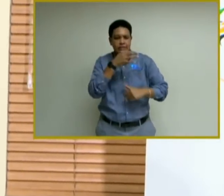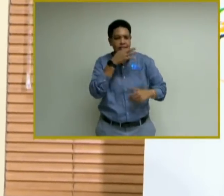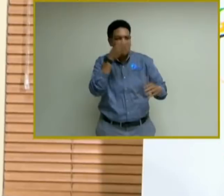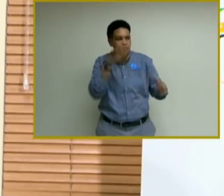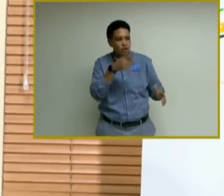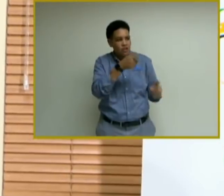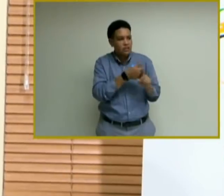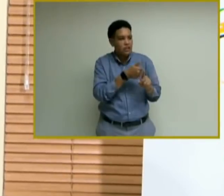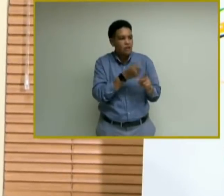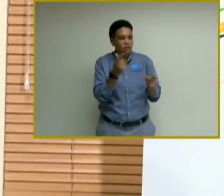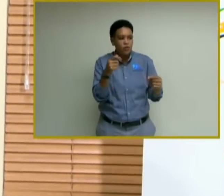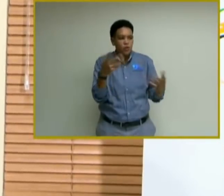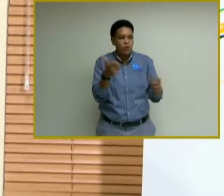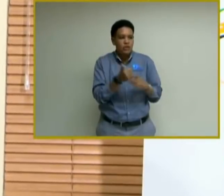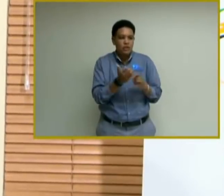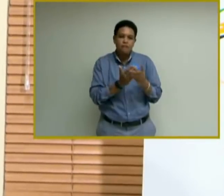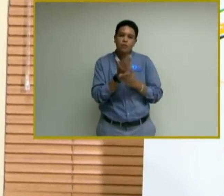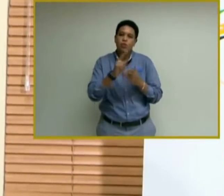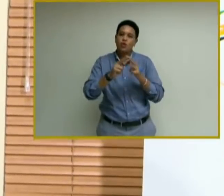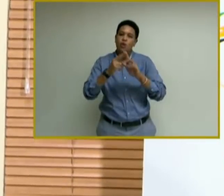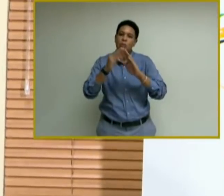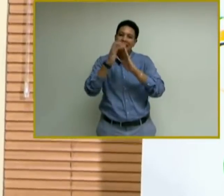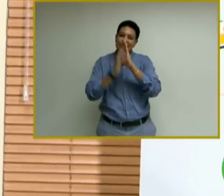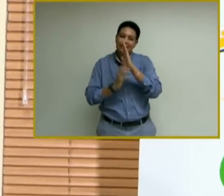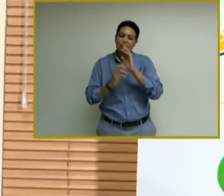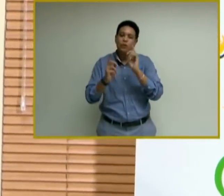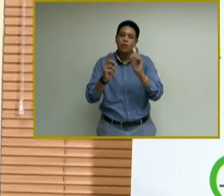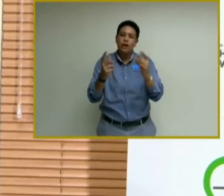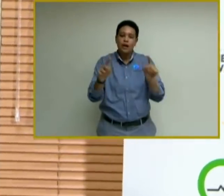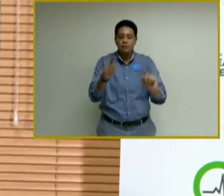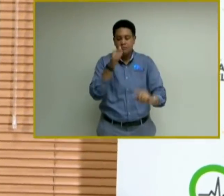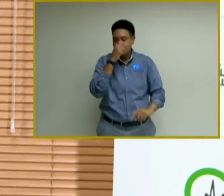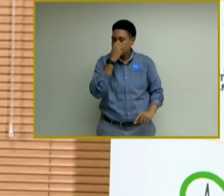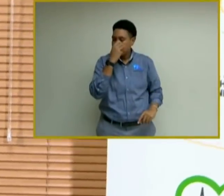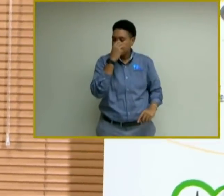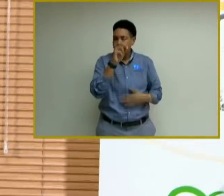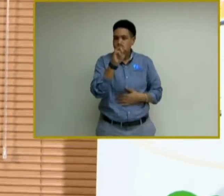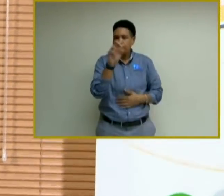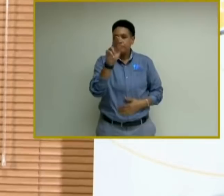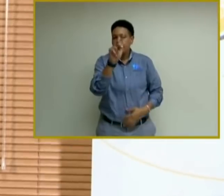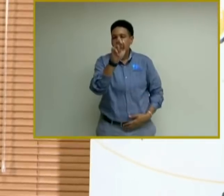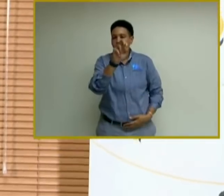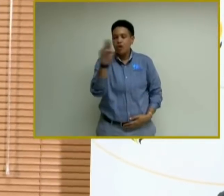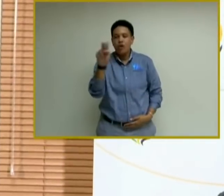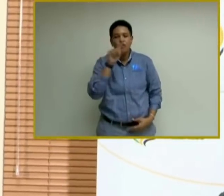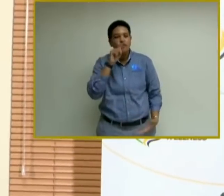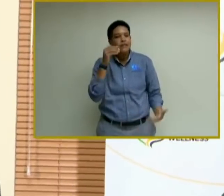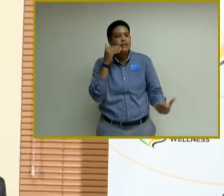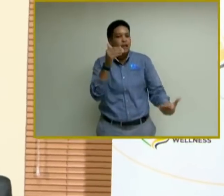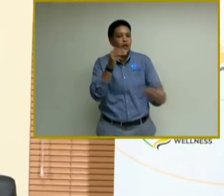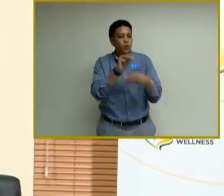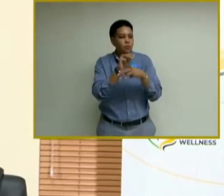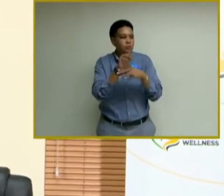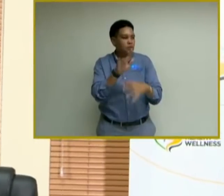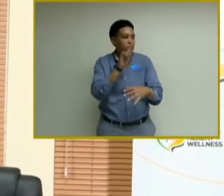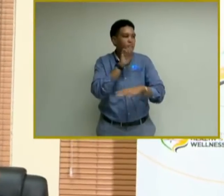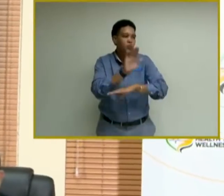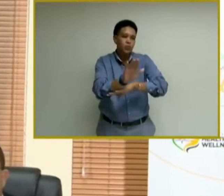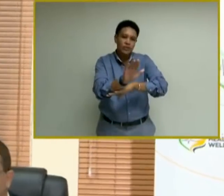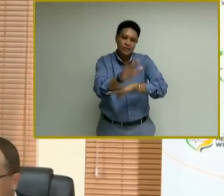to go through those numbers quickly. Dr. Webster-Carr. Thank you, Minister. Good